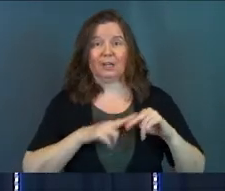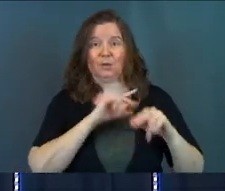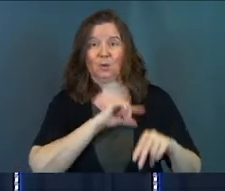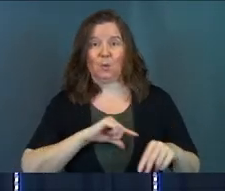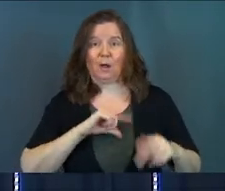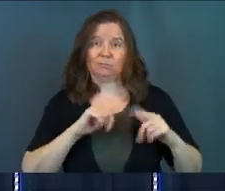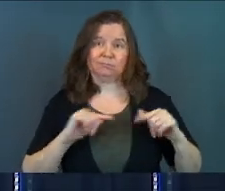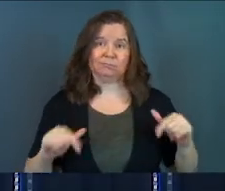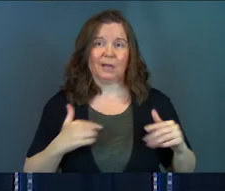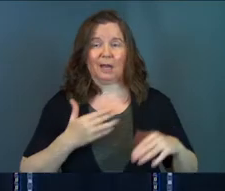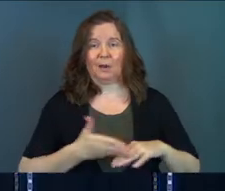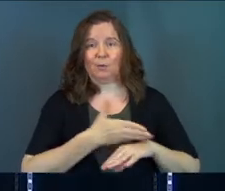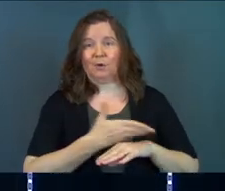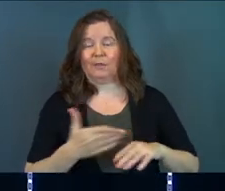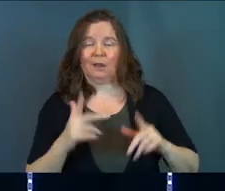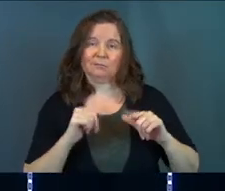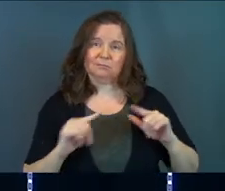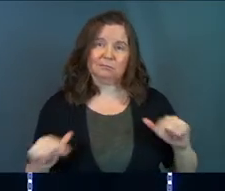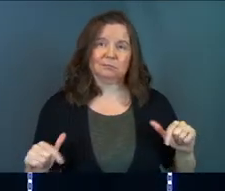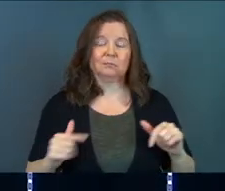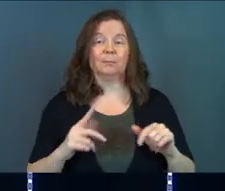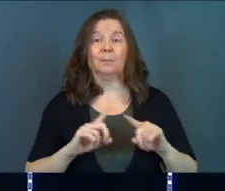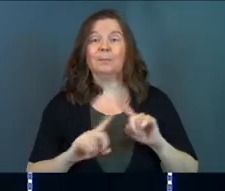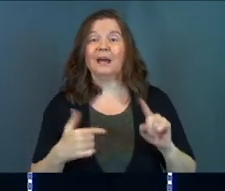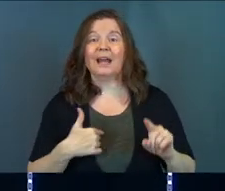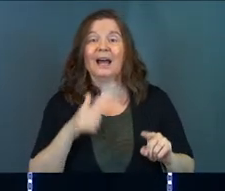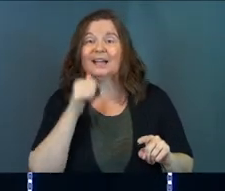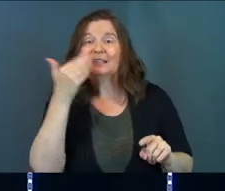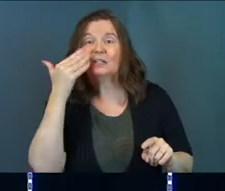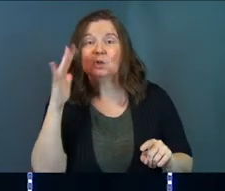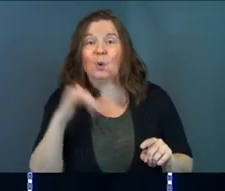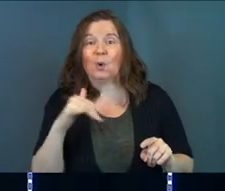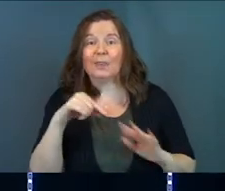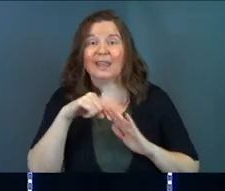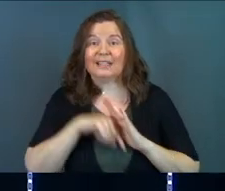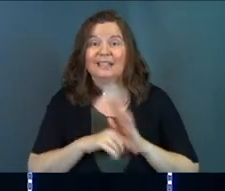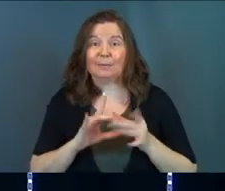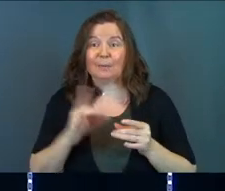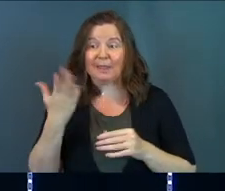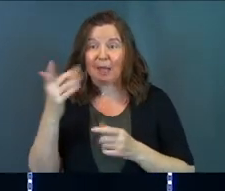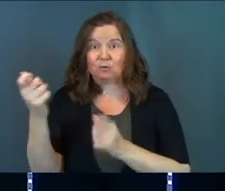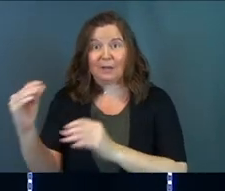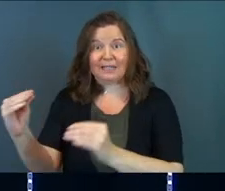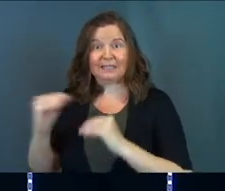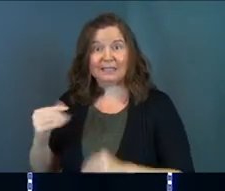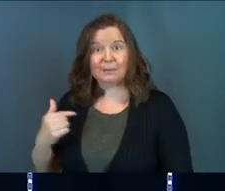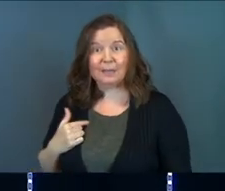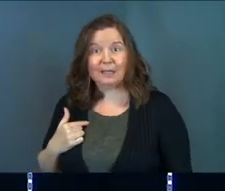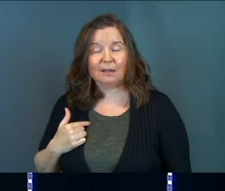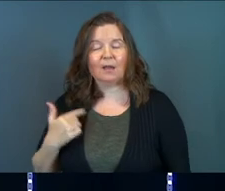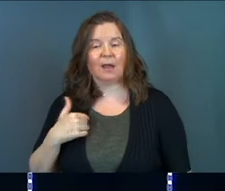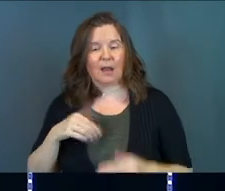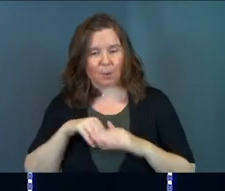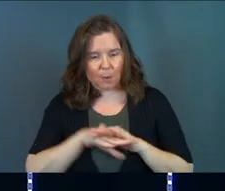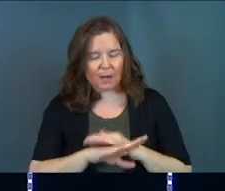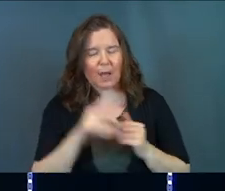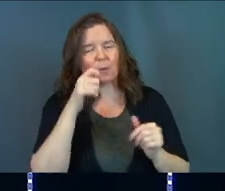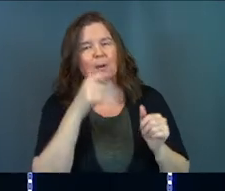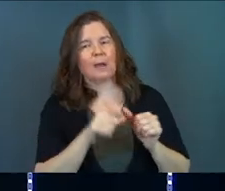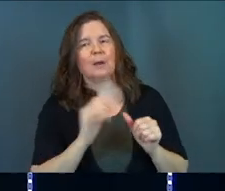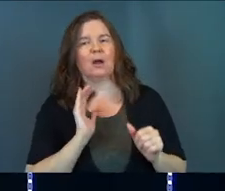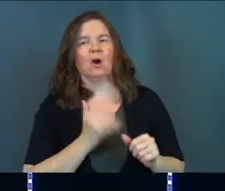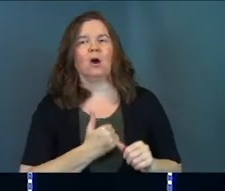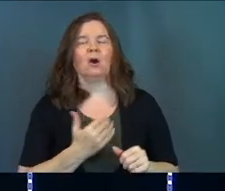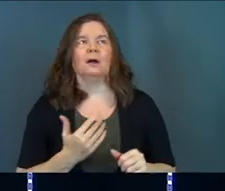the quality and improve things and all this kind of stuff. But I did not know the deeper message that God was trying to teach me. And I went in, and I remember